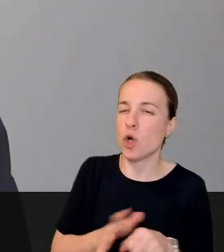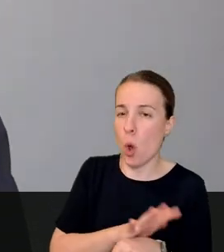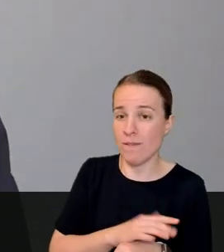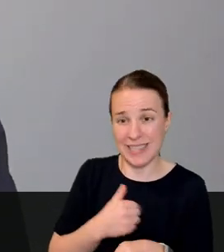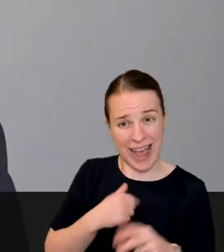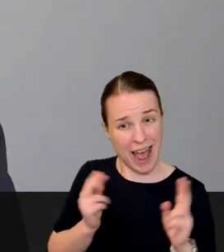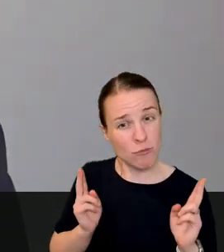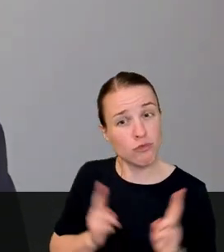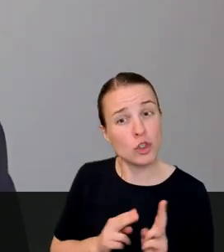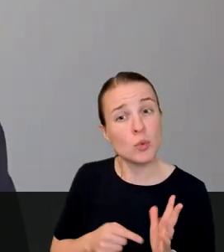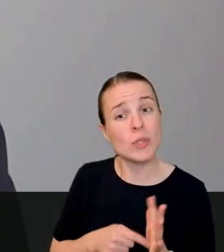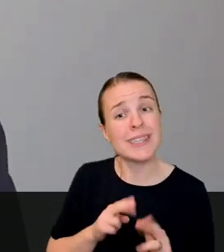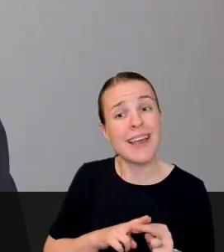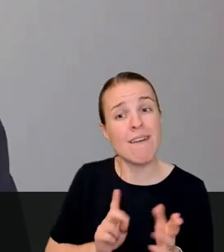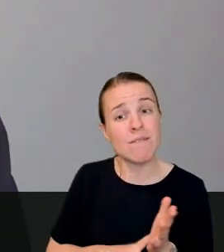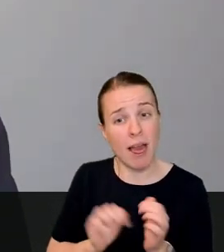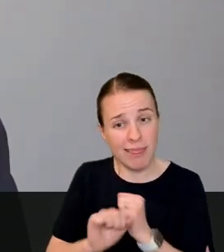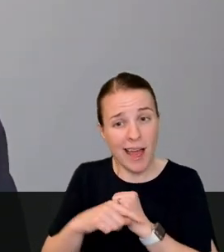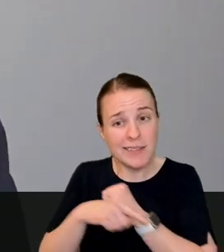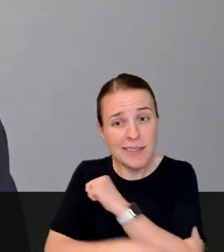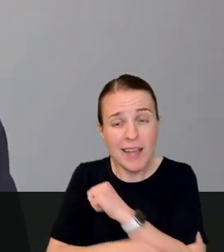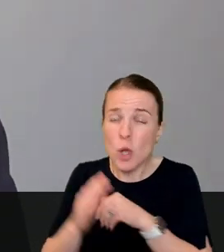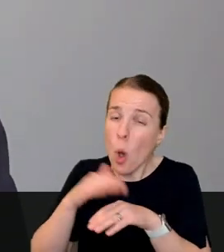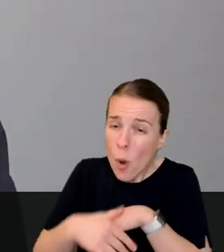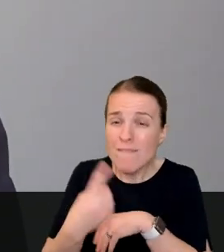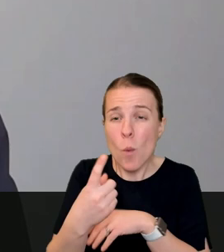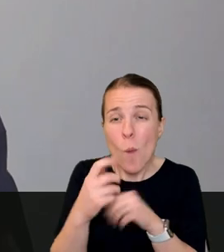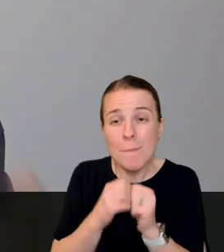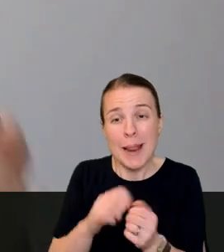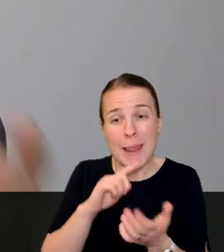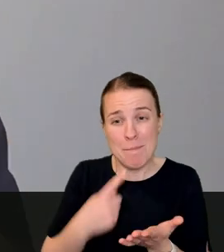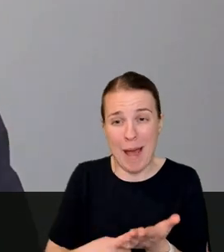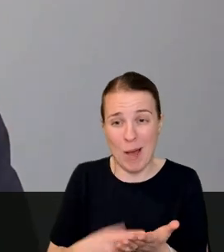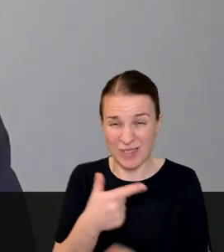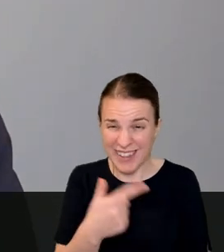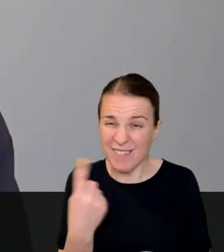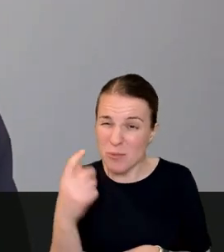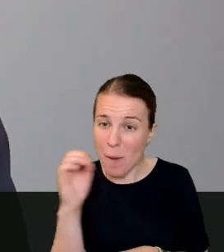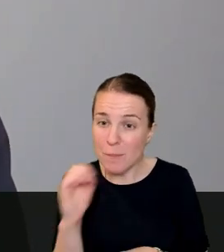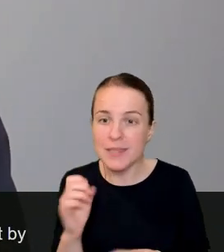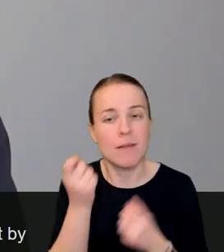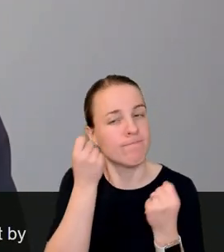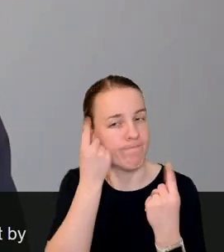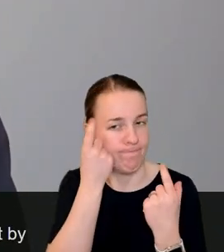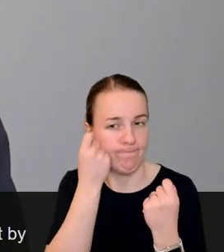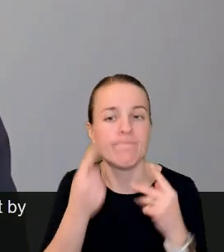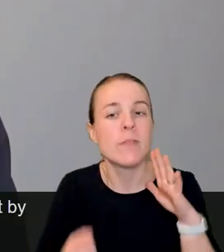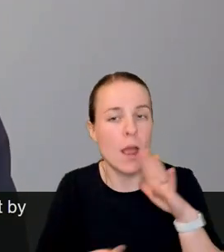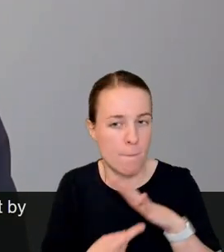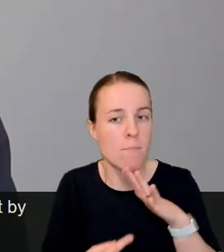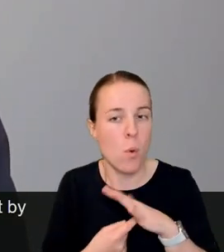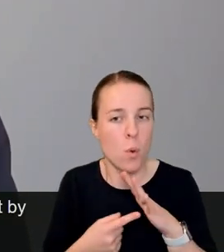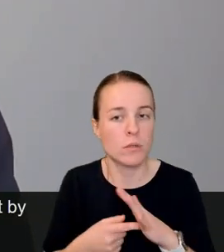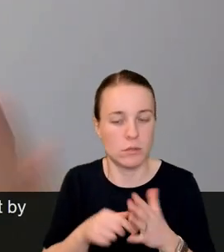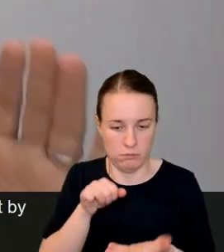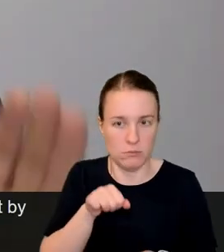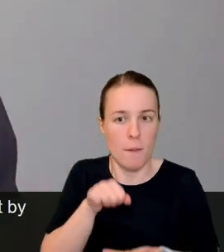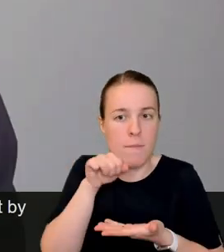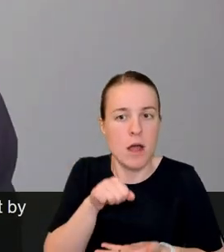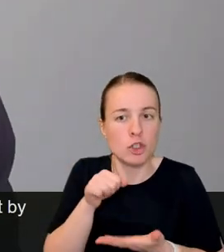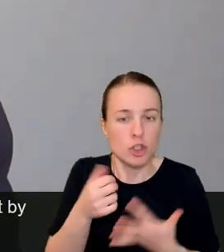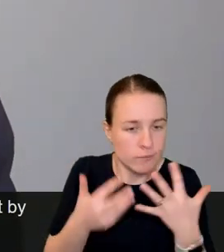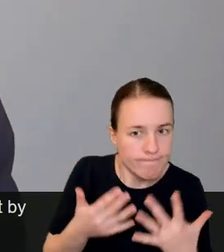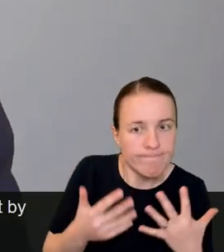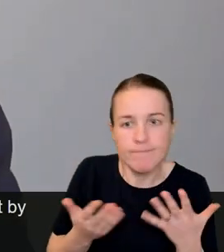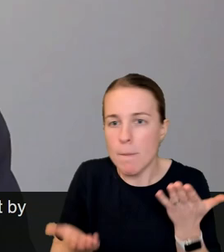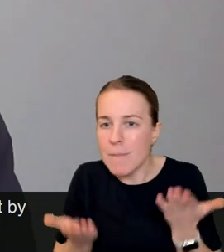deficit by more than £1 billion, more than 71%, because I understand the importance of the value for money. I increased